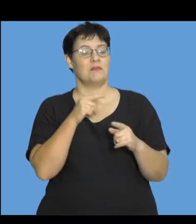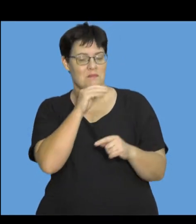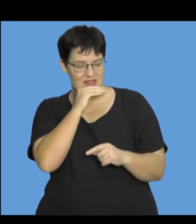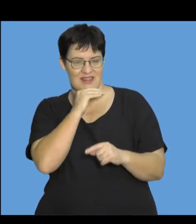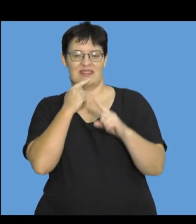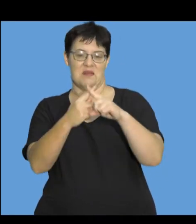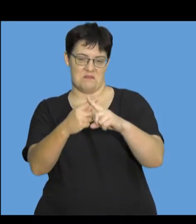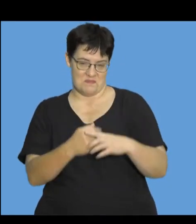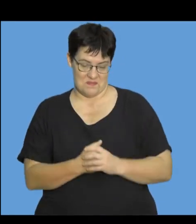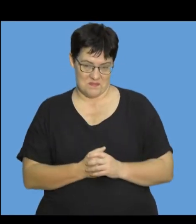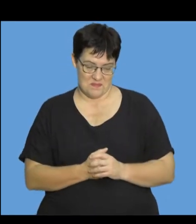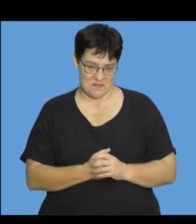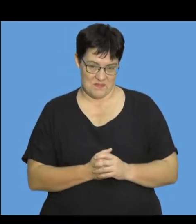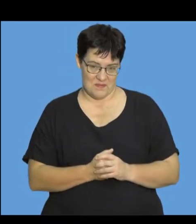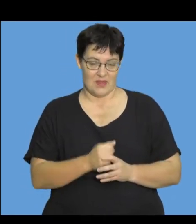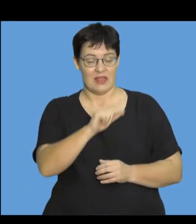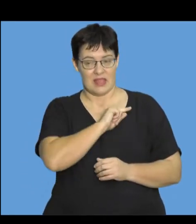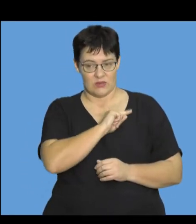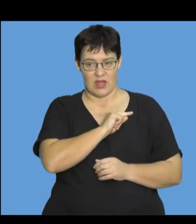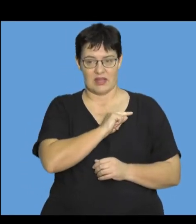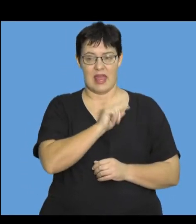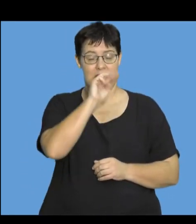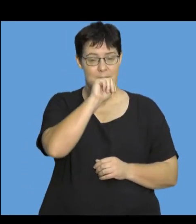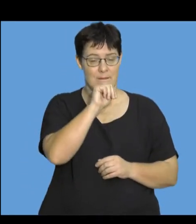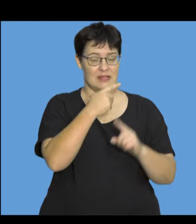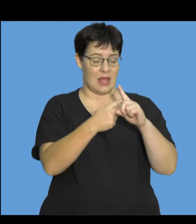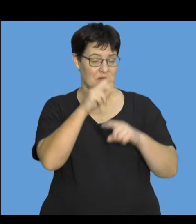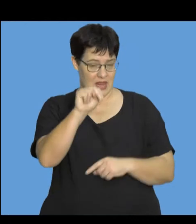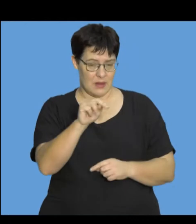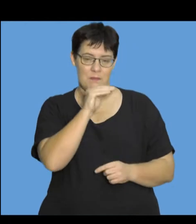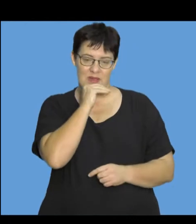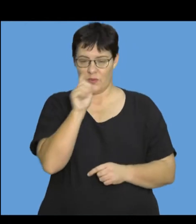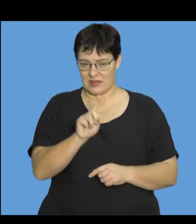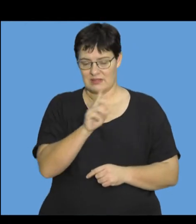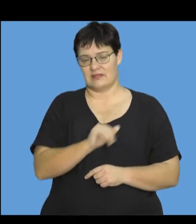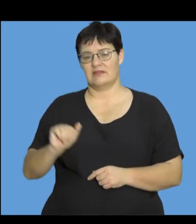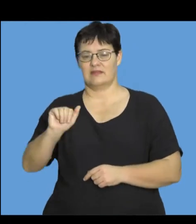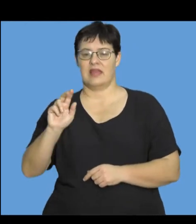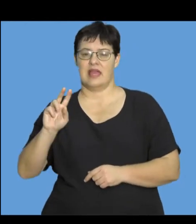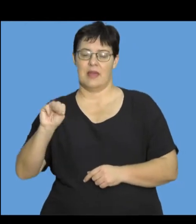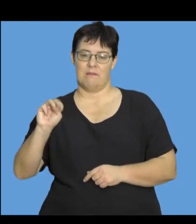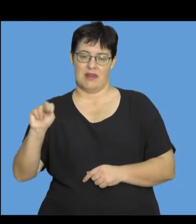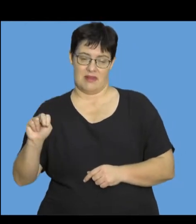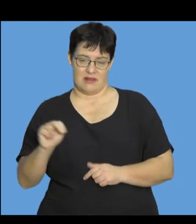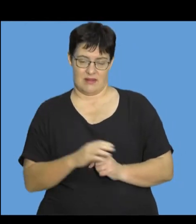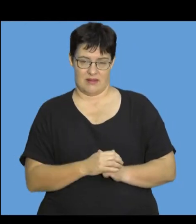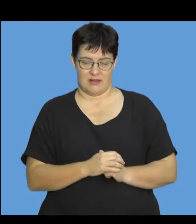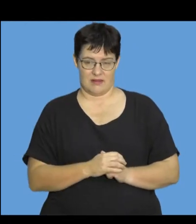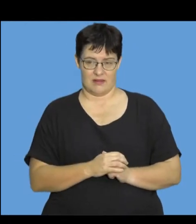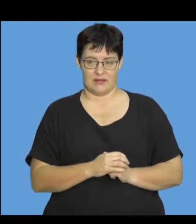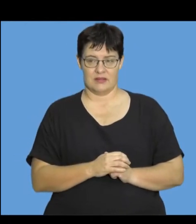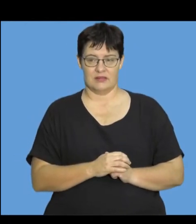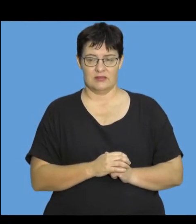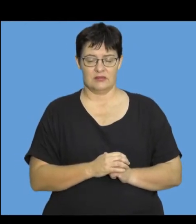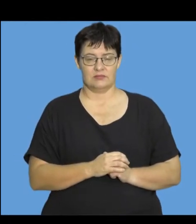operation multiplication, right? So therefore, m multiplied by n will be mn. Just on that